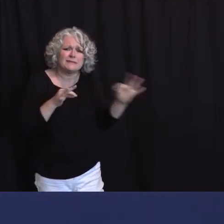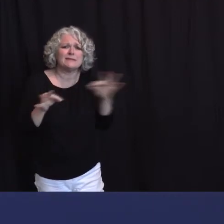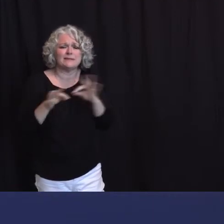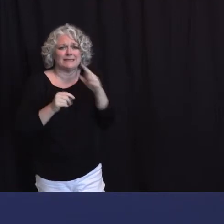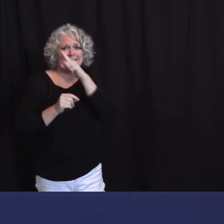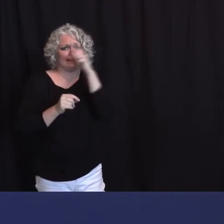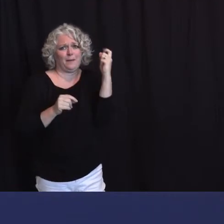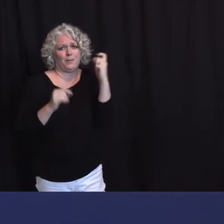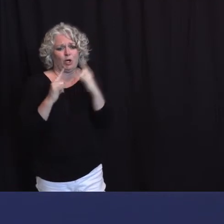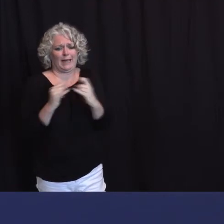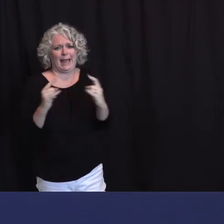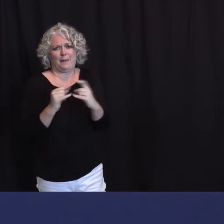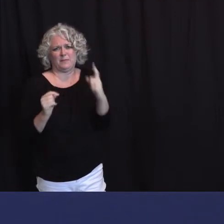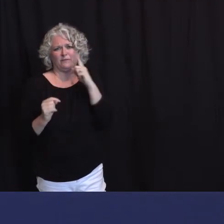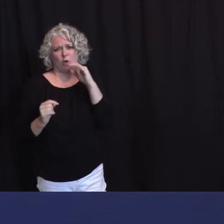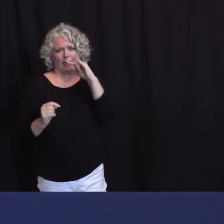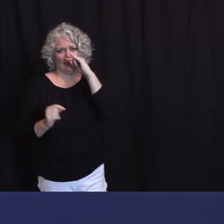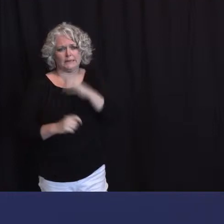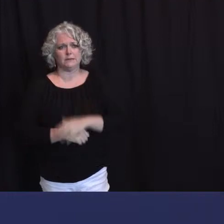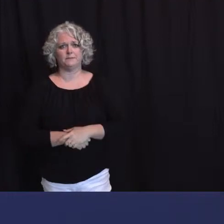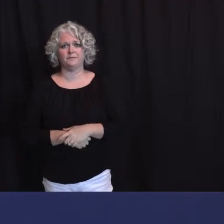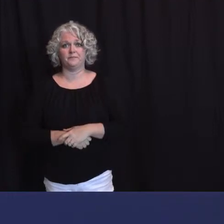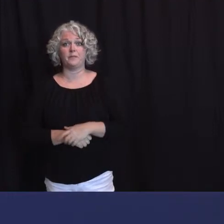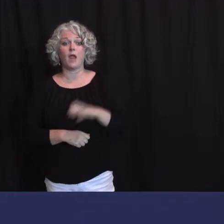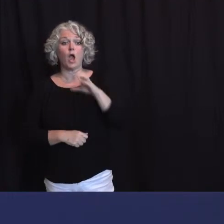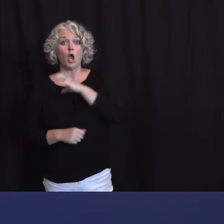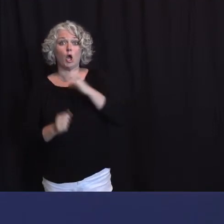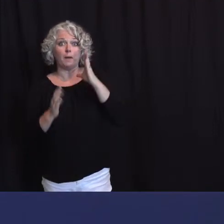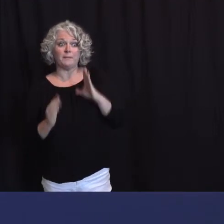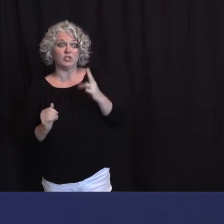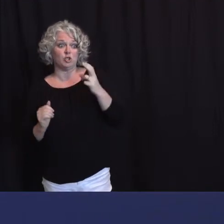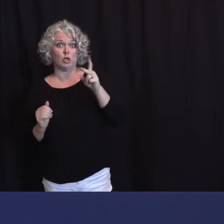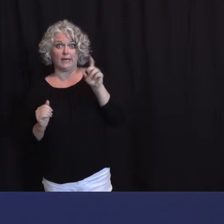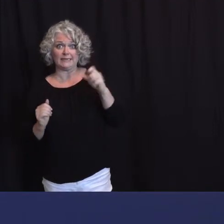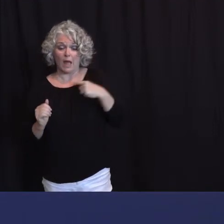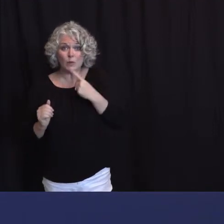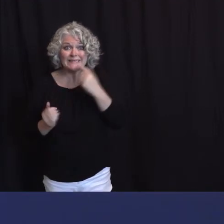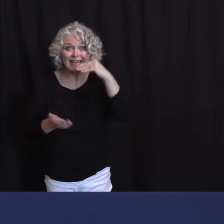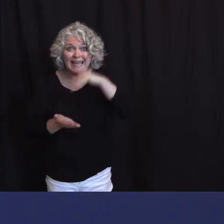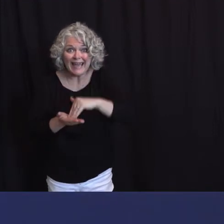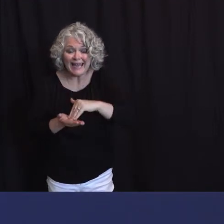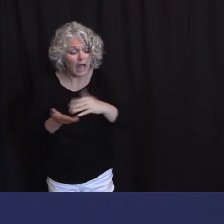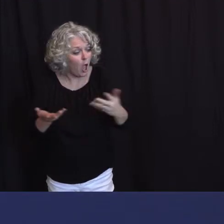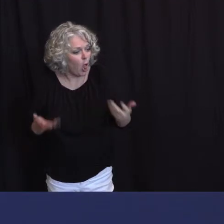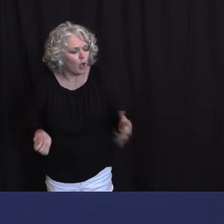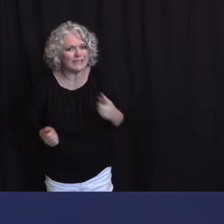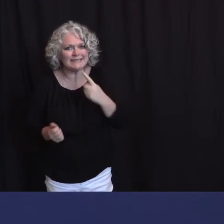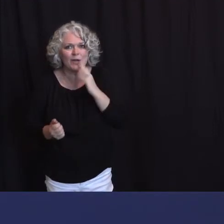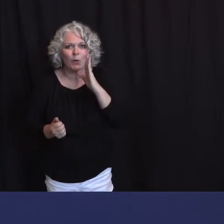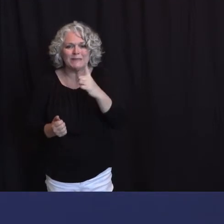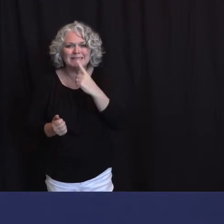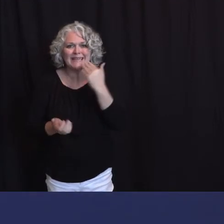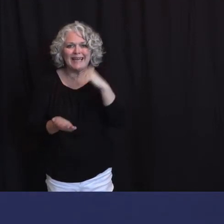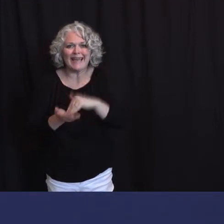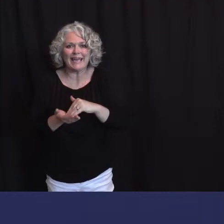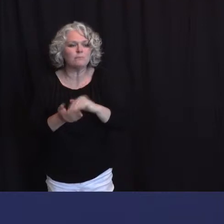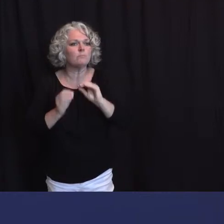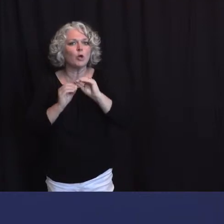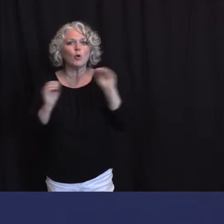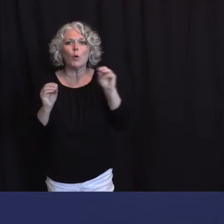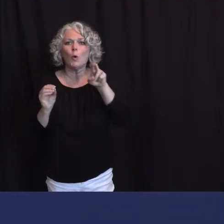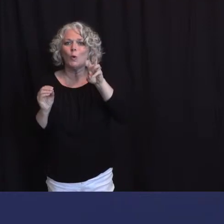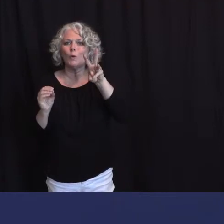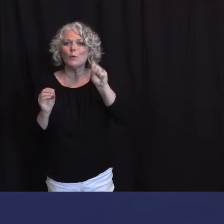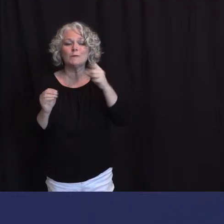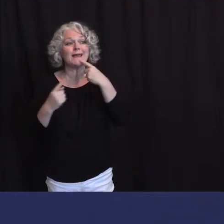or elsewhere. And I just say on Commissioner Hicks, to repeat what I said already, no news to make today, but I'm